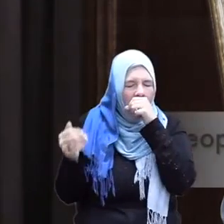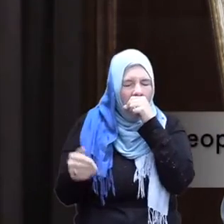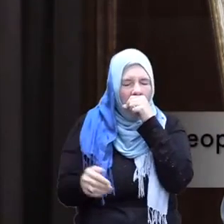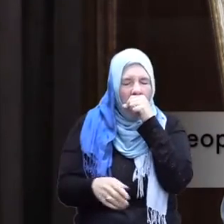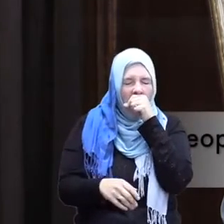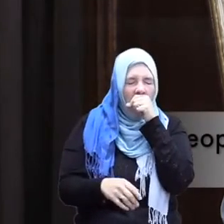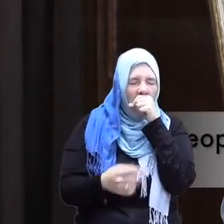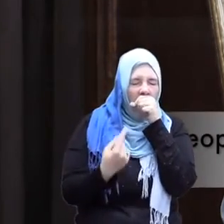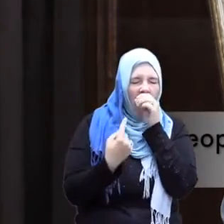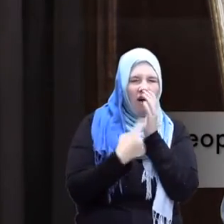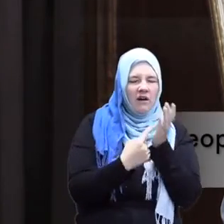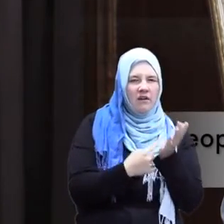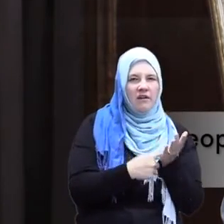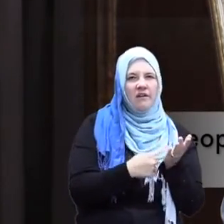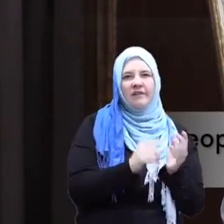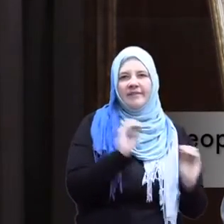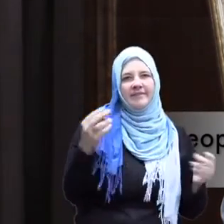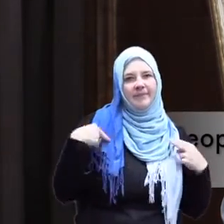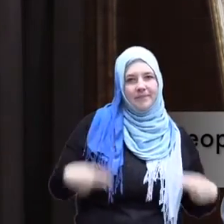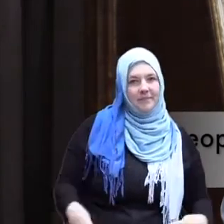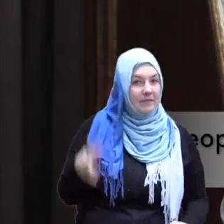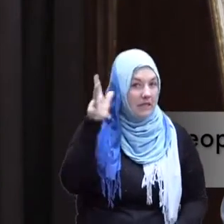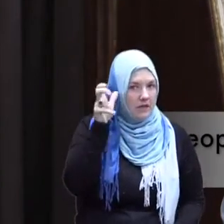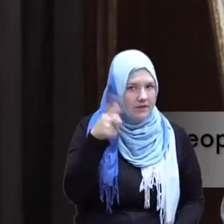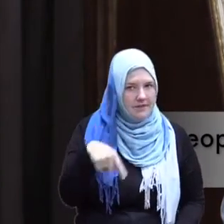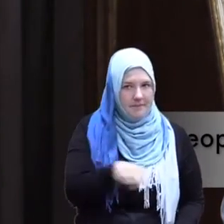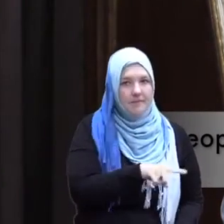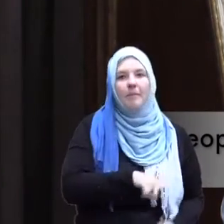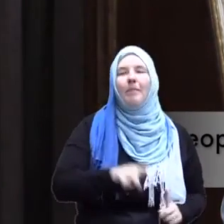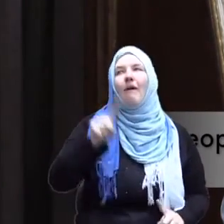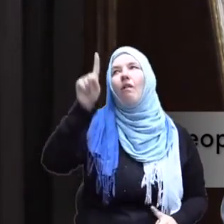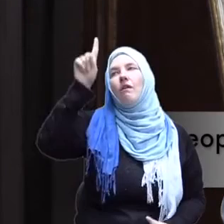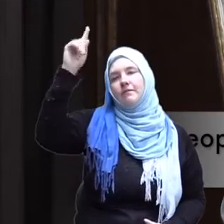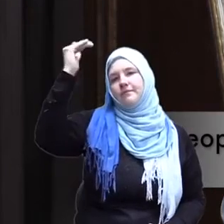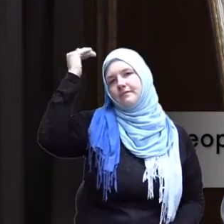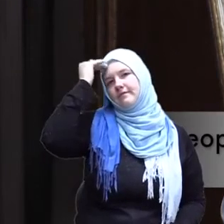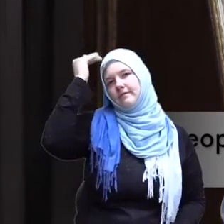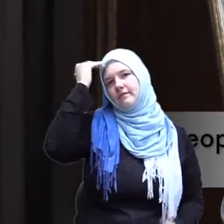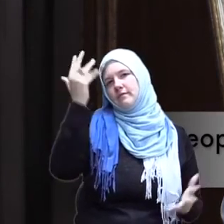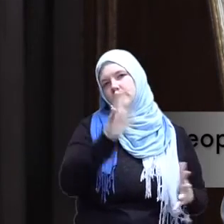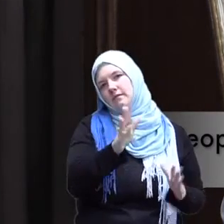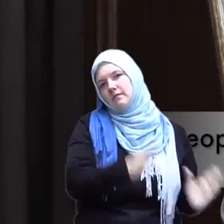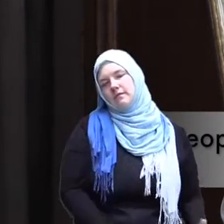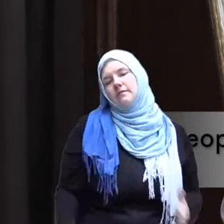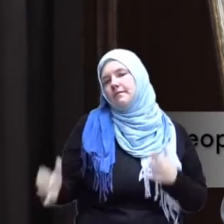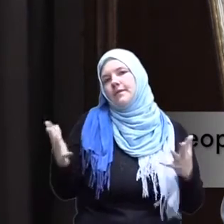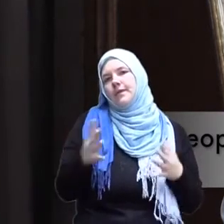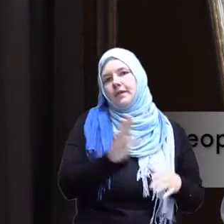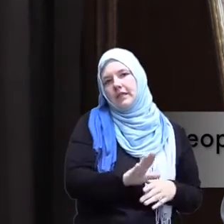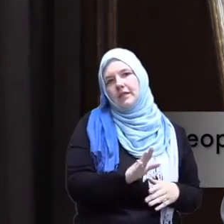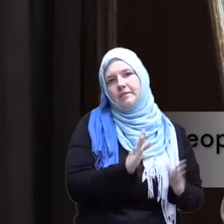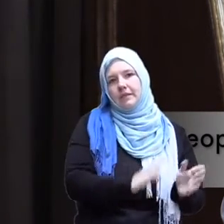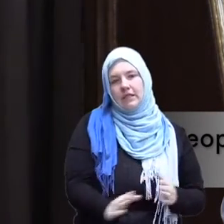nobody hears them. No human hears them, but Allah knows what they are plotting and